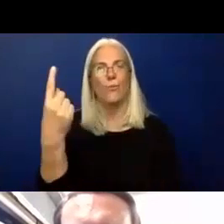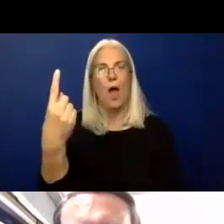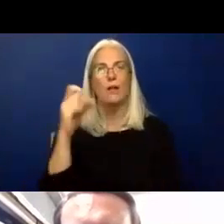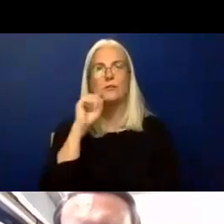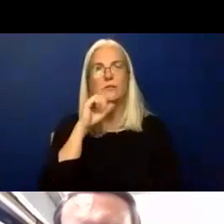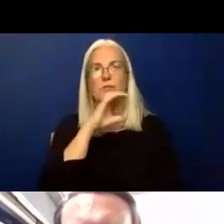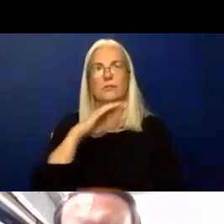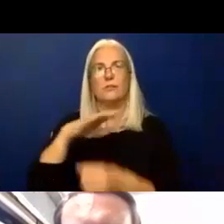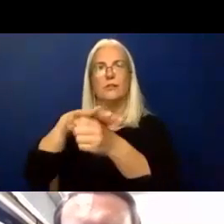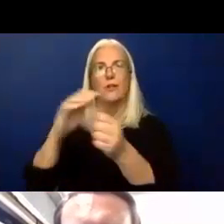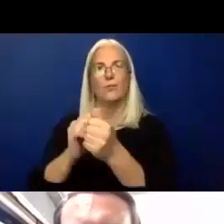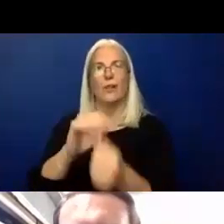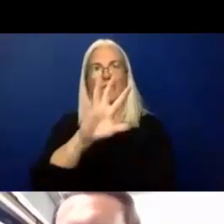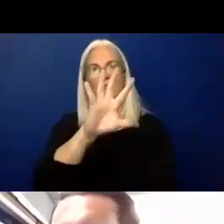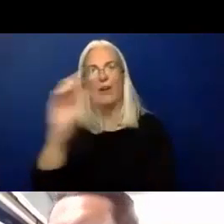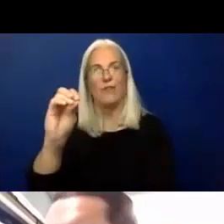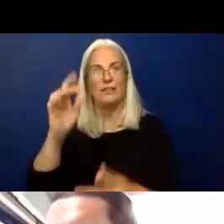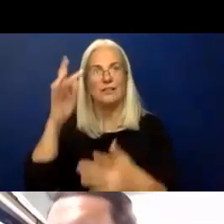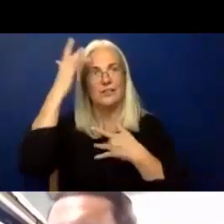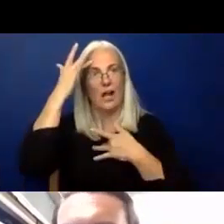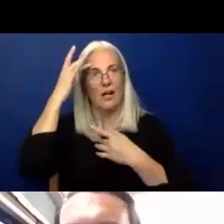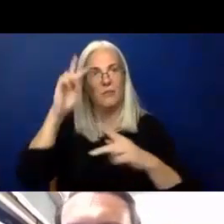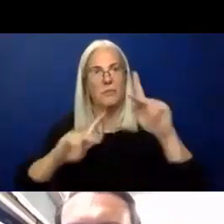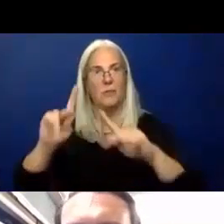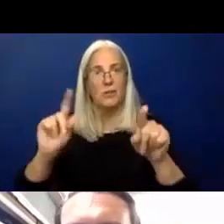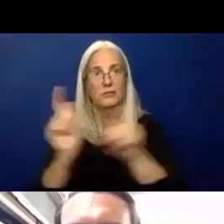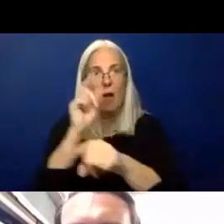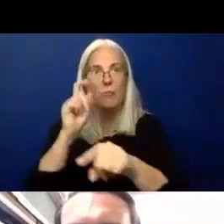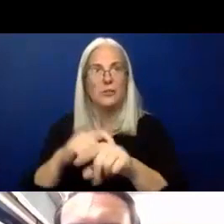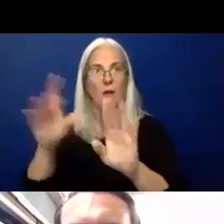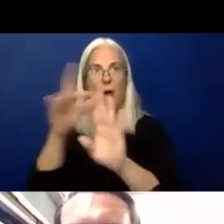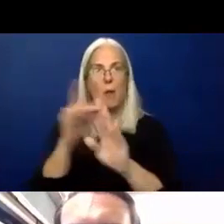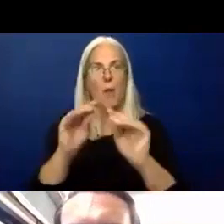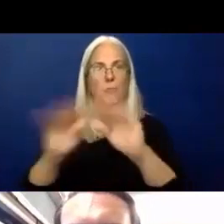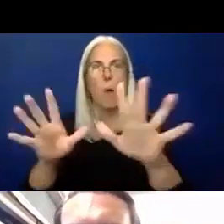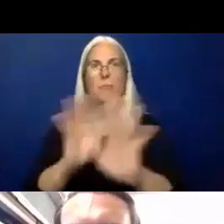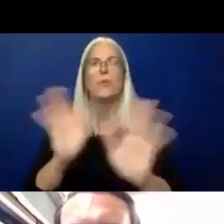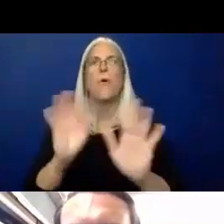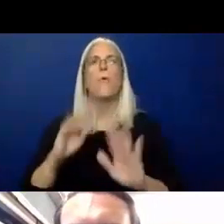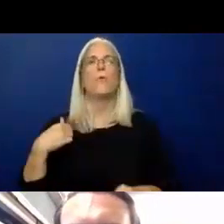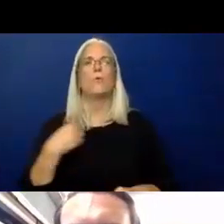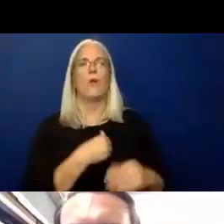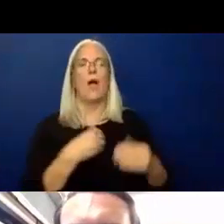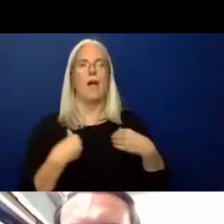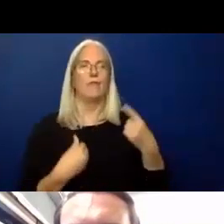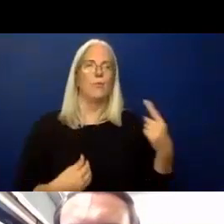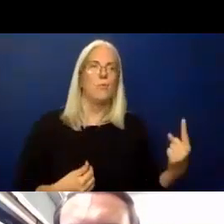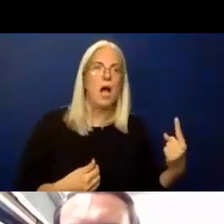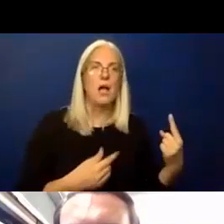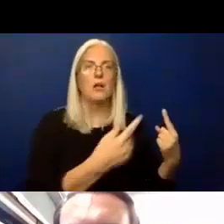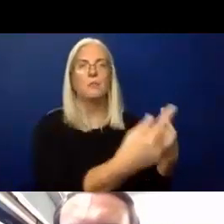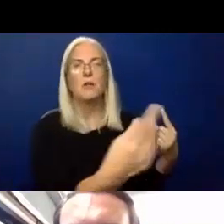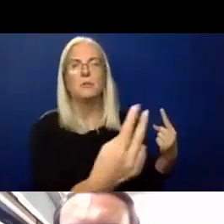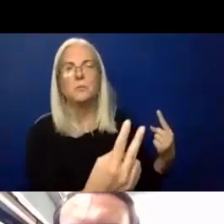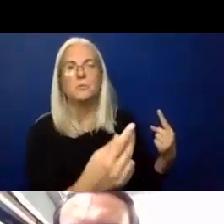would make a big difference. Instead, we may have a smattering of cases throughout several different facilities at this time.